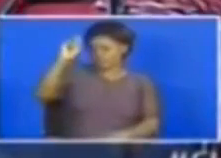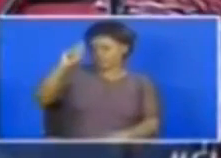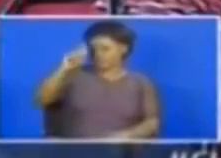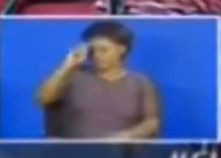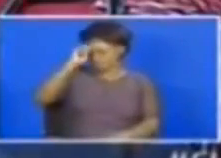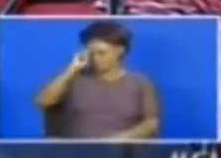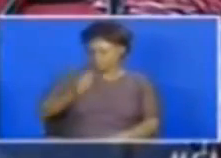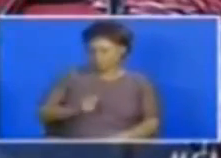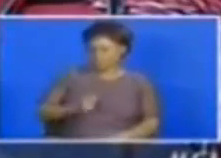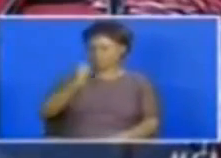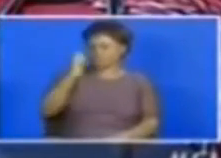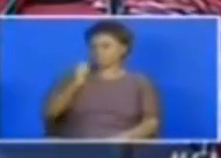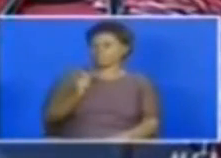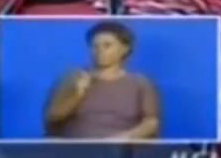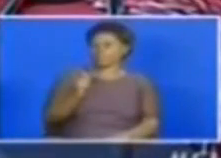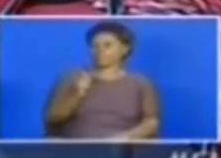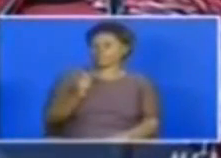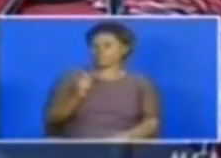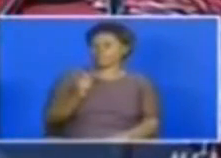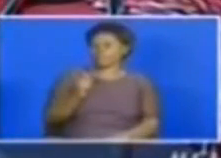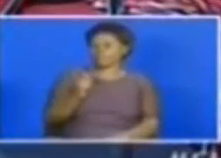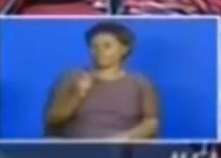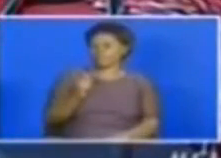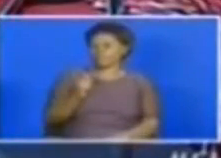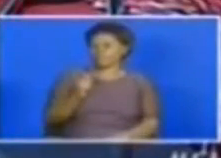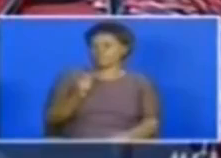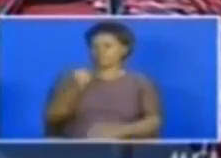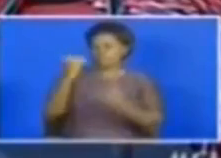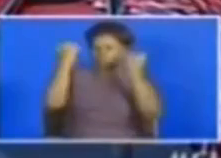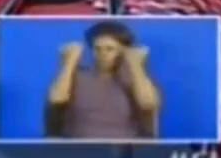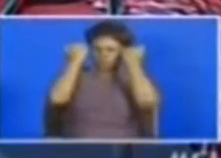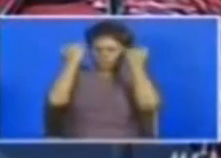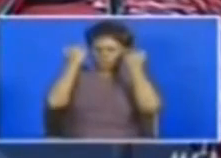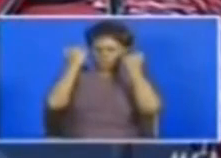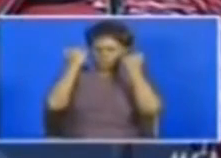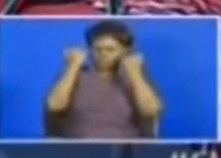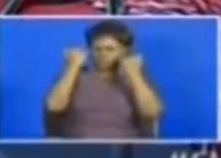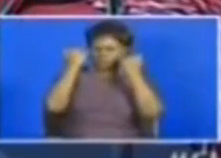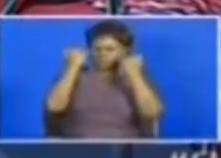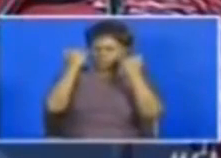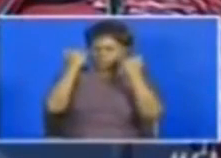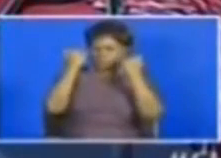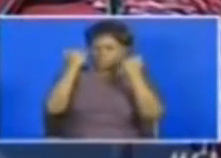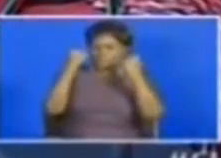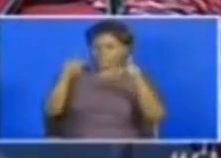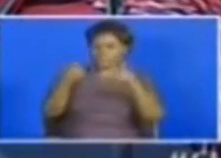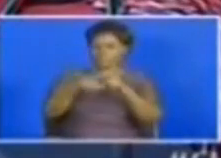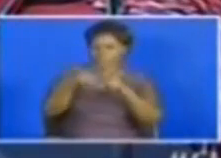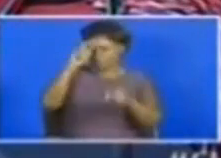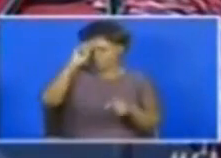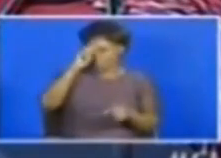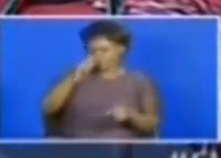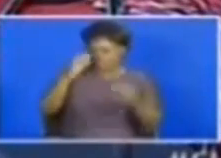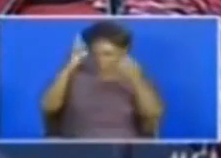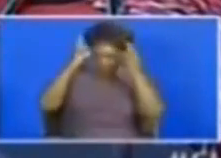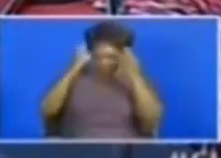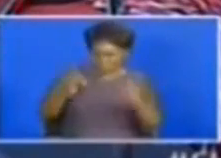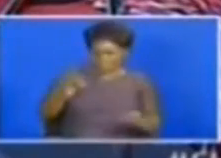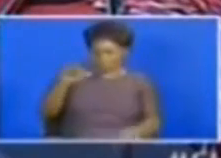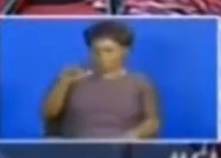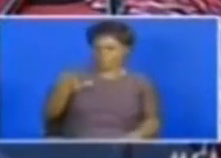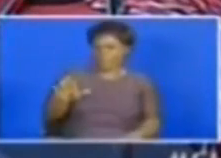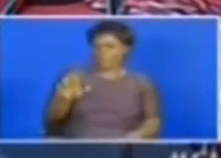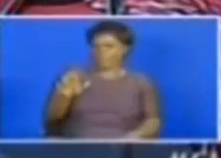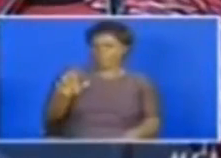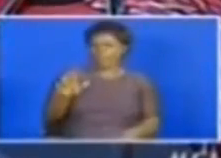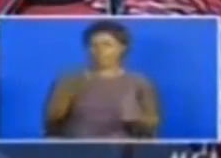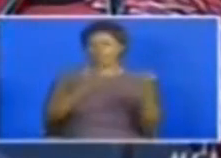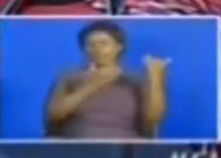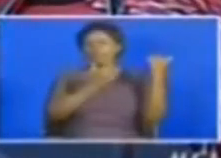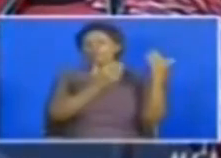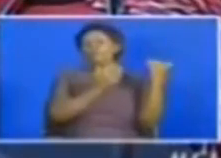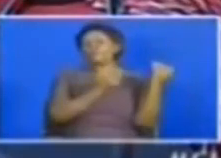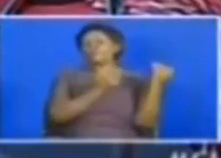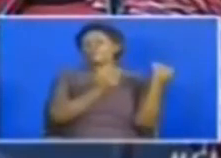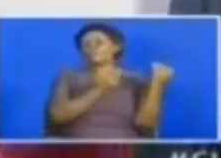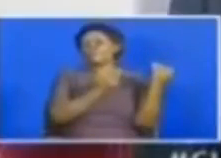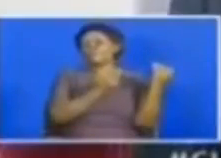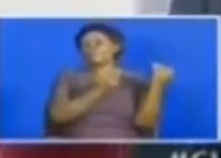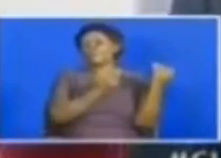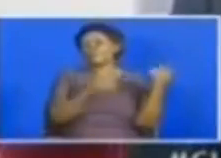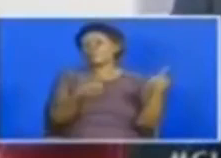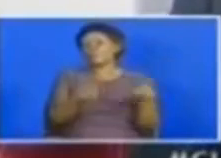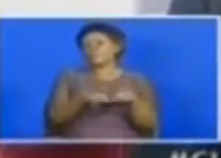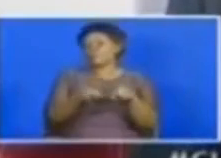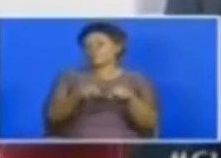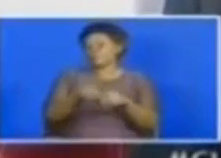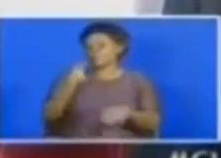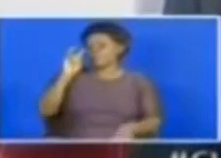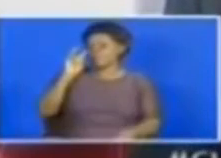important actor. Mm-hmm. It's an important organ in our constitution. We respect the decisions of the judiciary, and we hope that just like